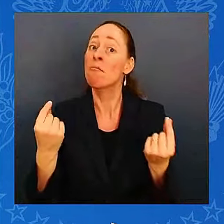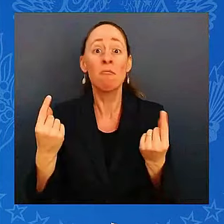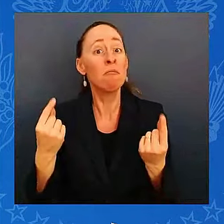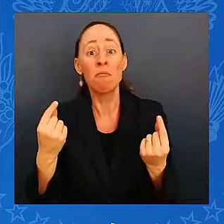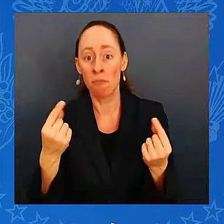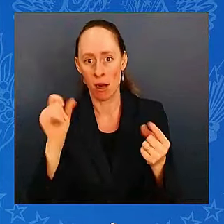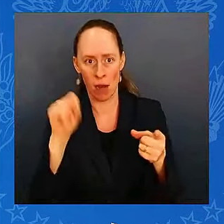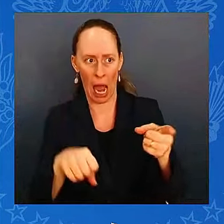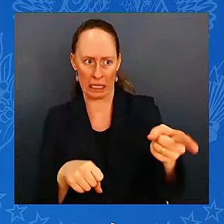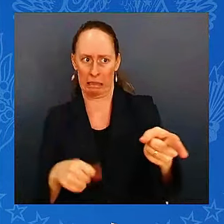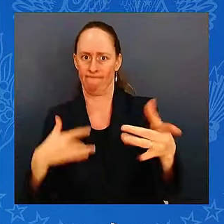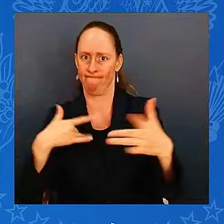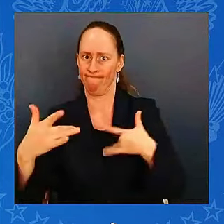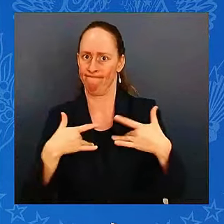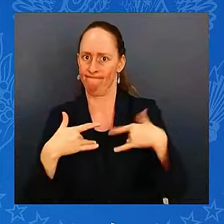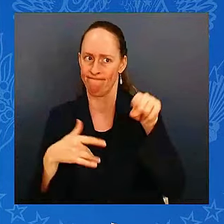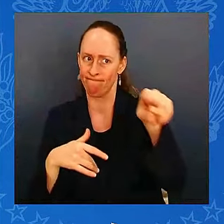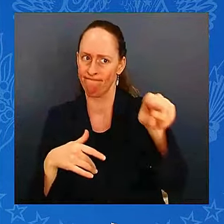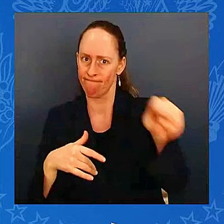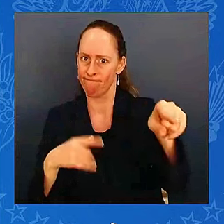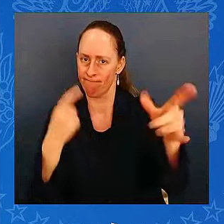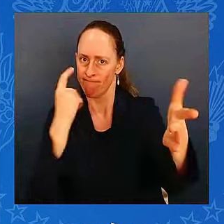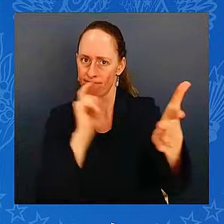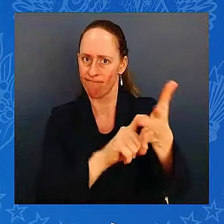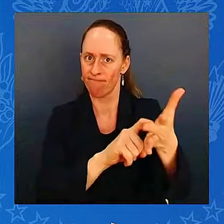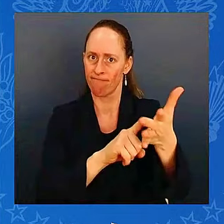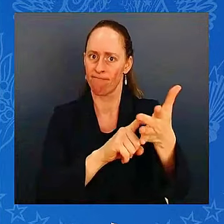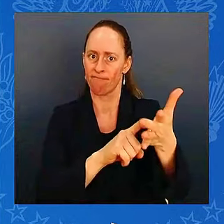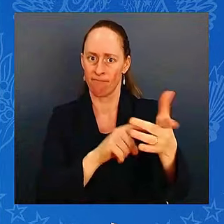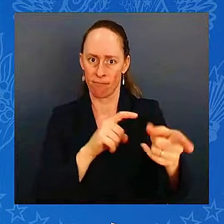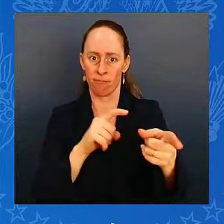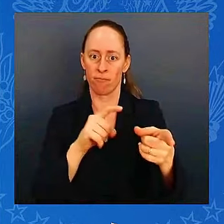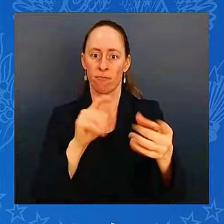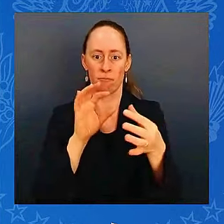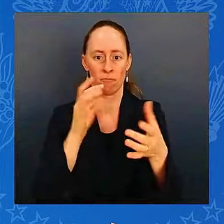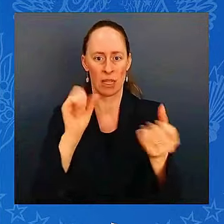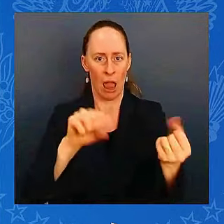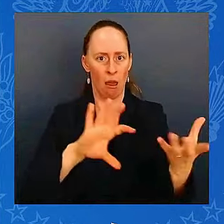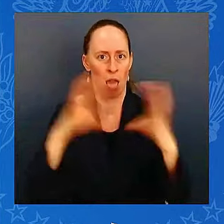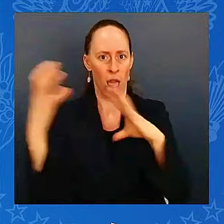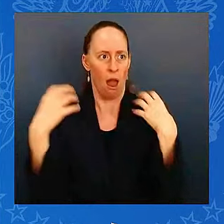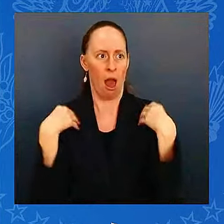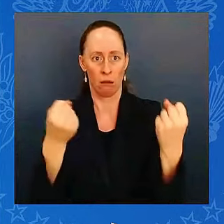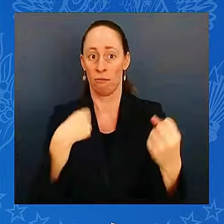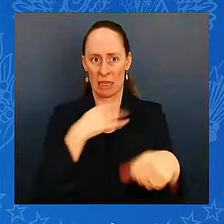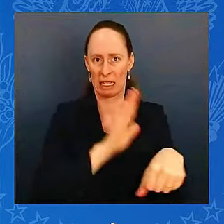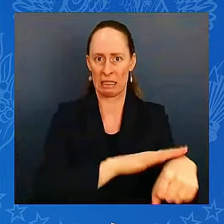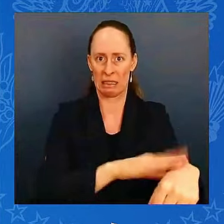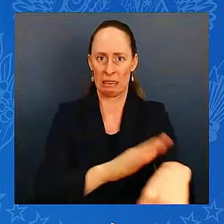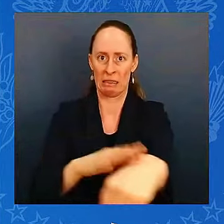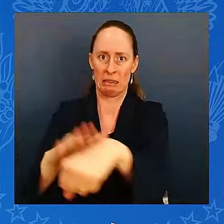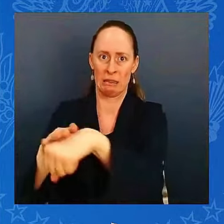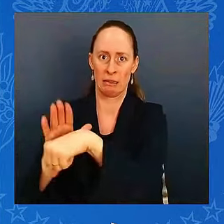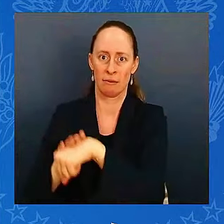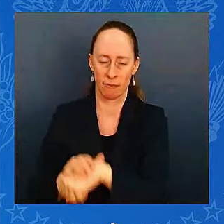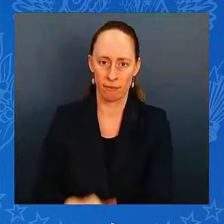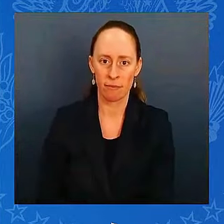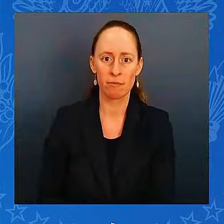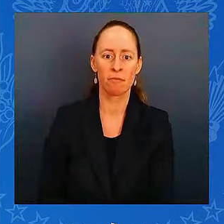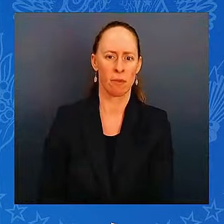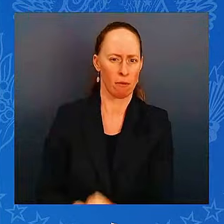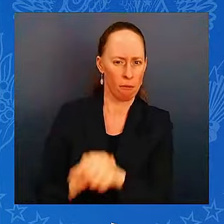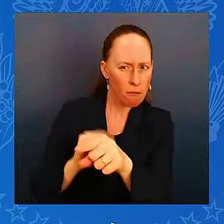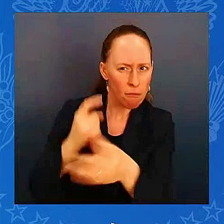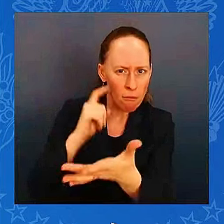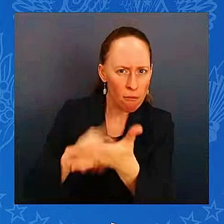health, linked to the spread of new drugs and new consumption patterns. On the other hand, it conveys